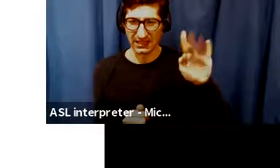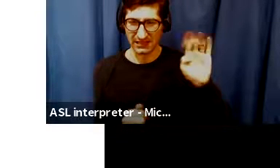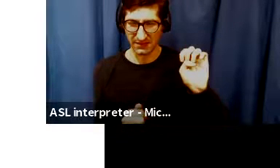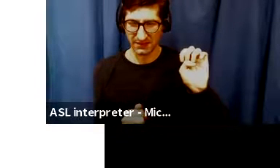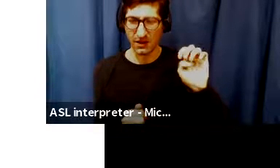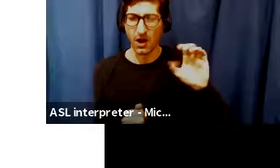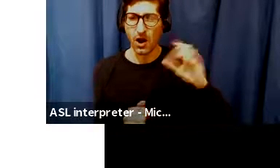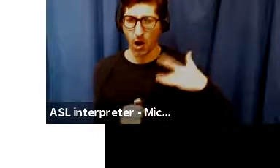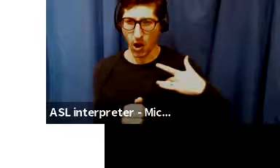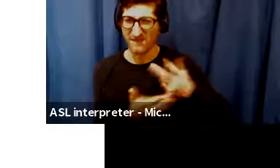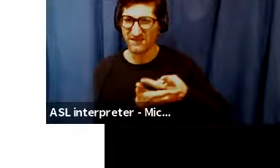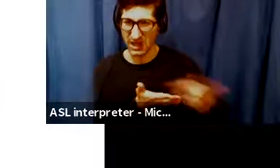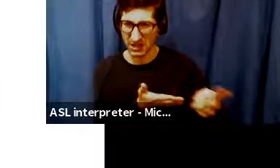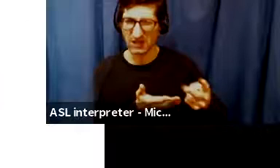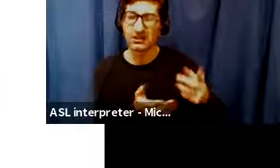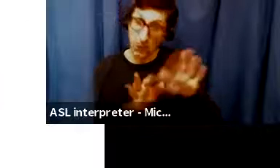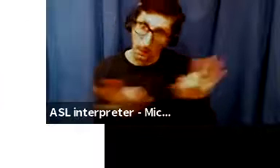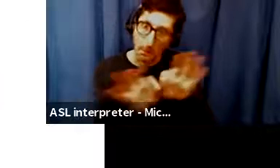information is communicated.